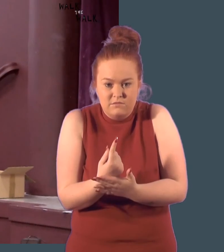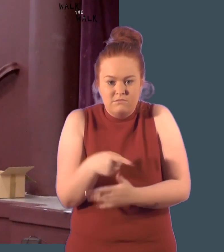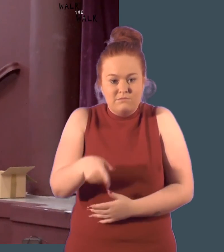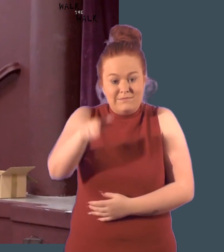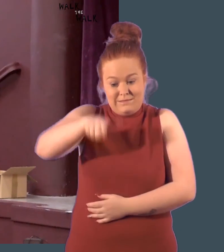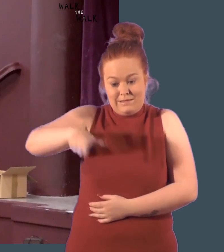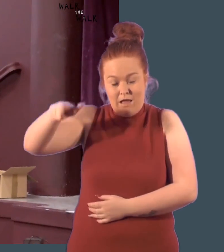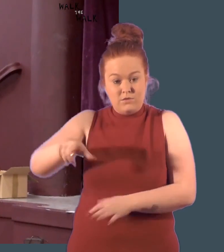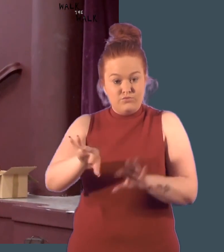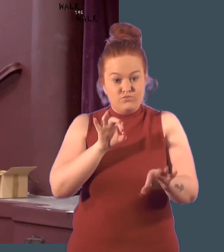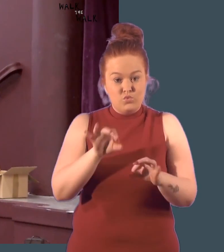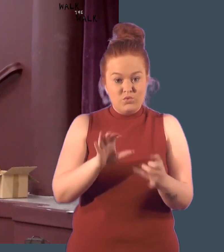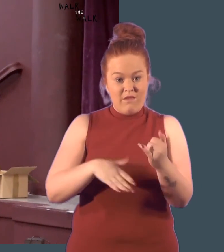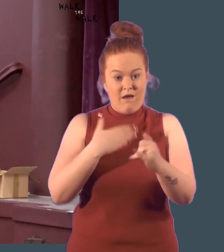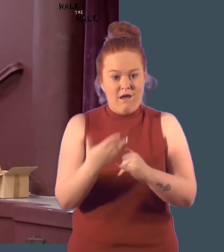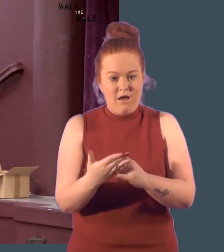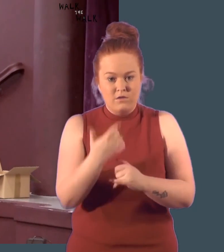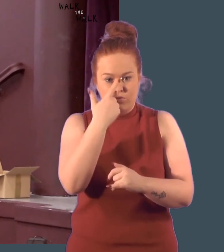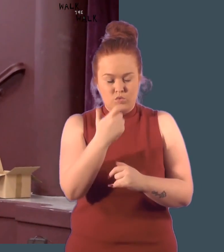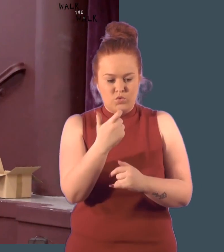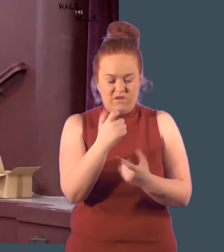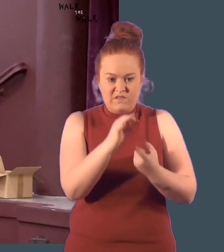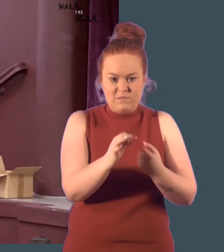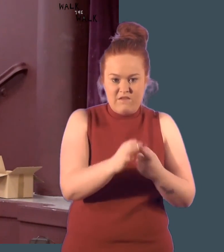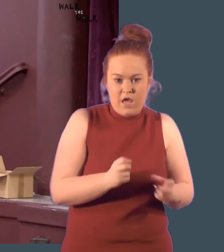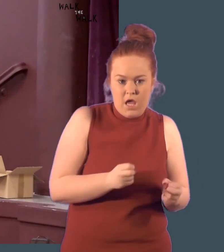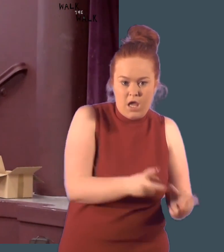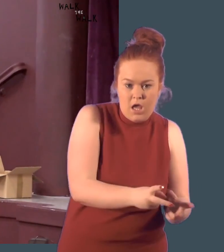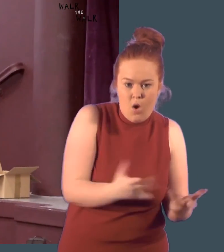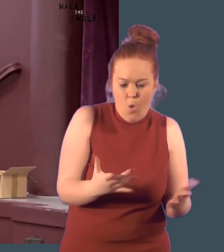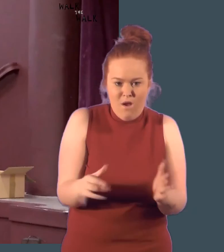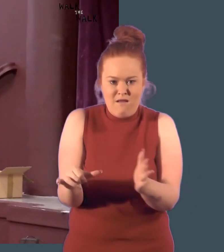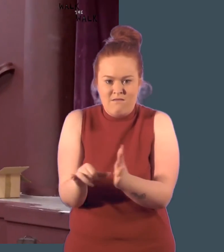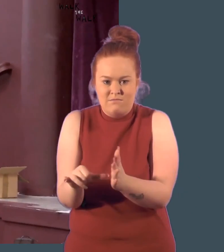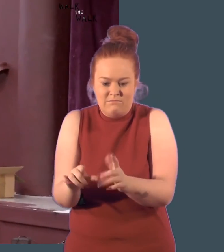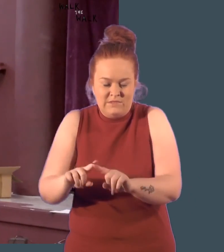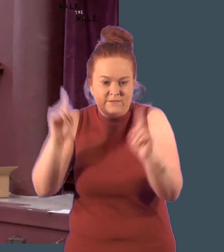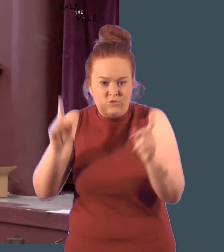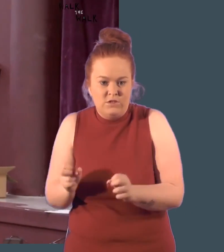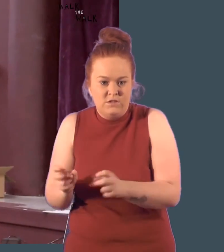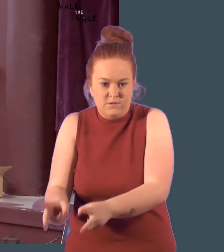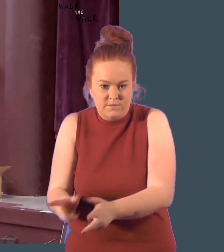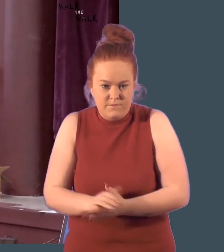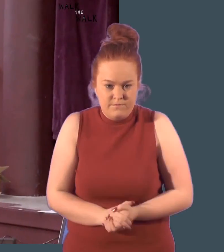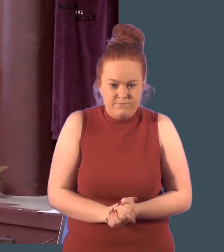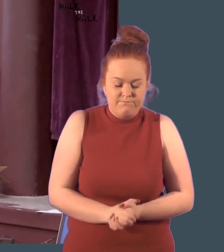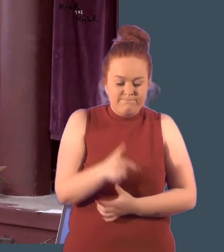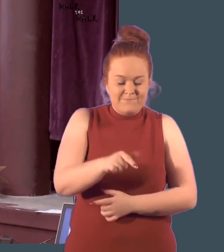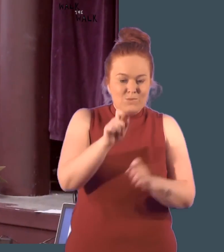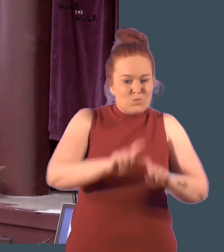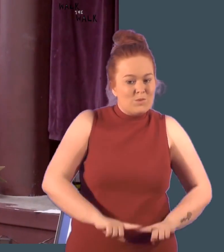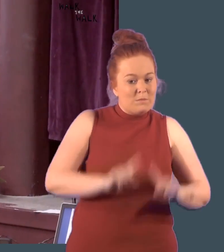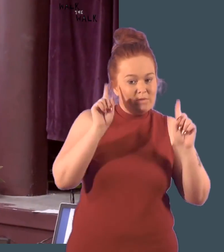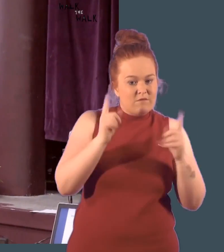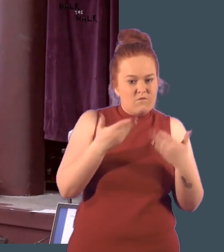if the character chooses to do this ending, that would have certain consequences, and the others would have different consequences. This is slightly different,